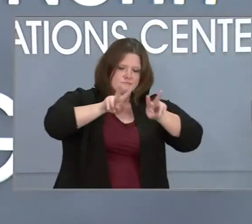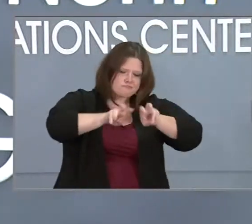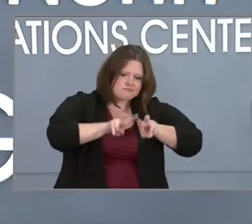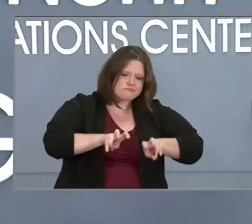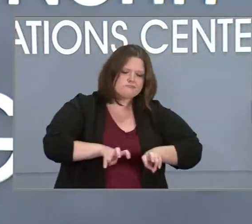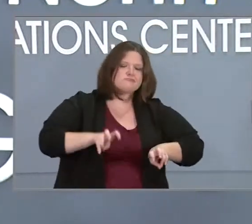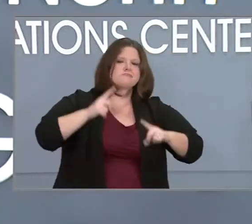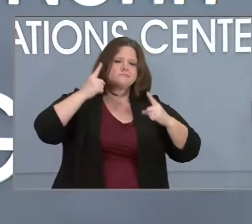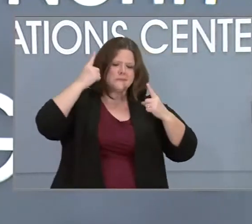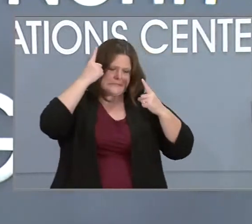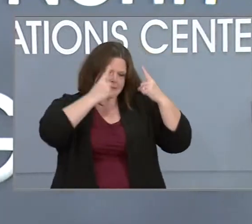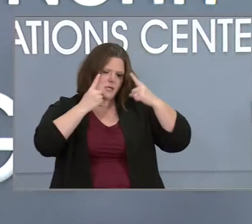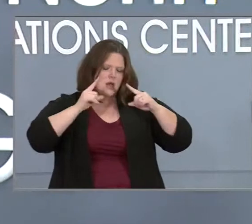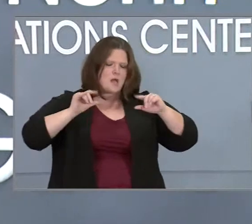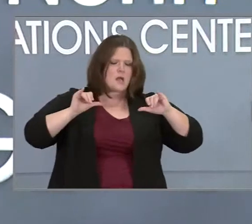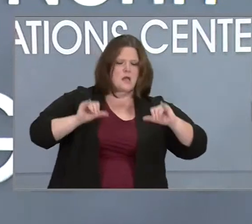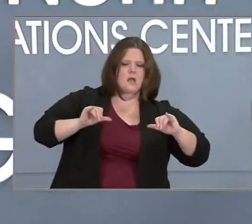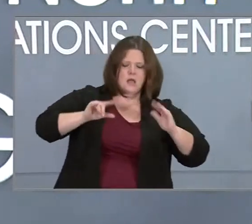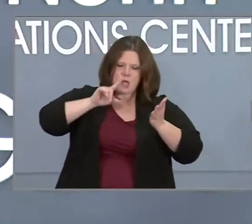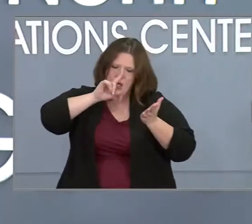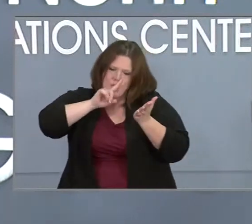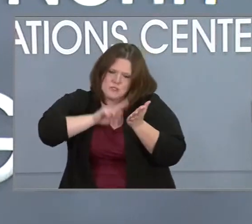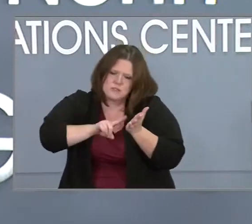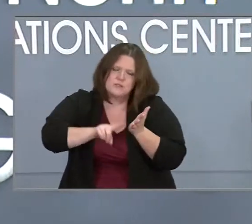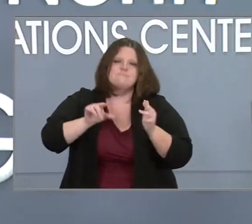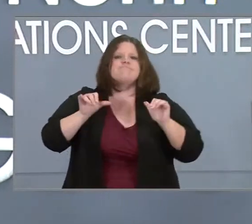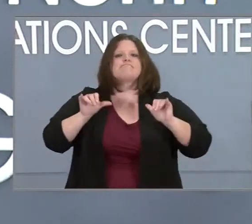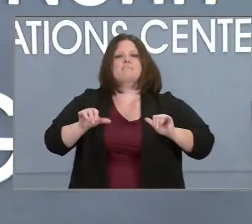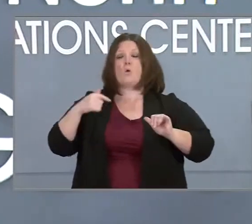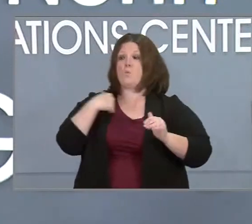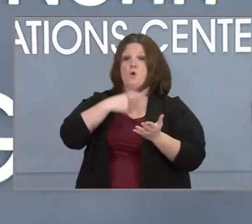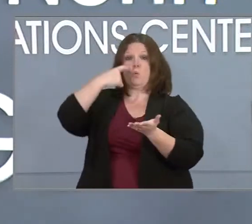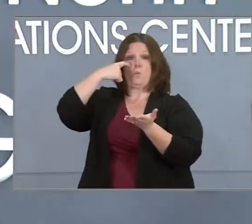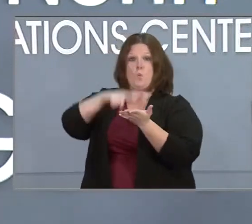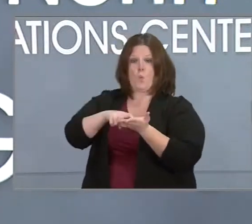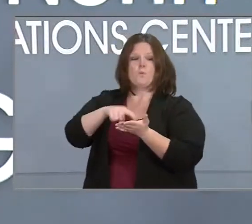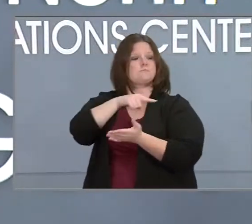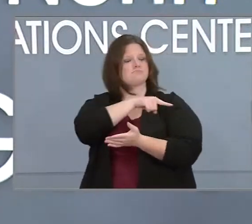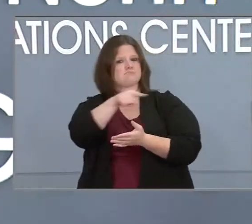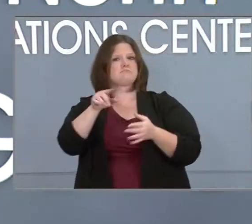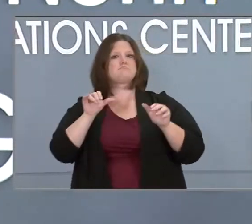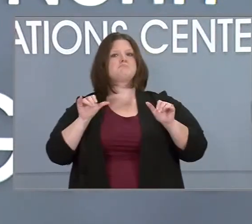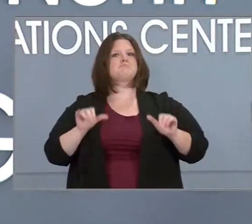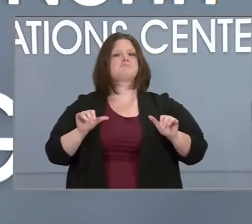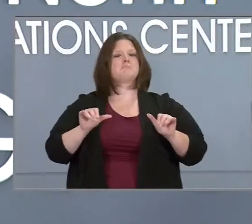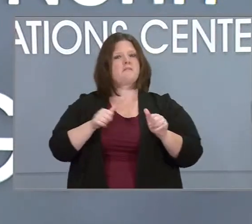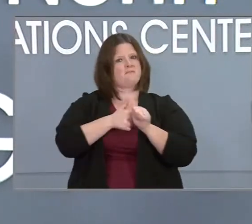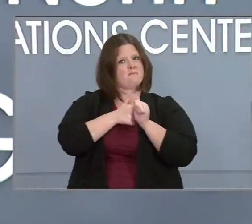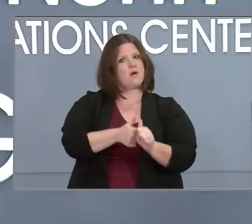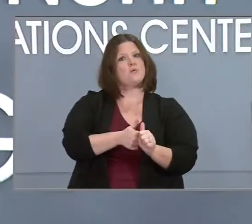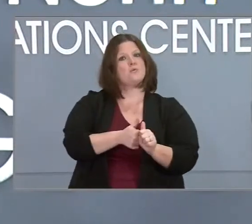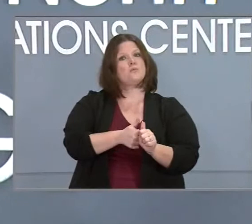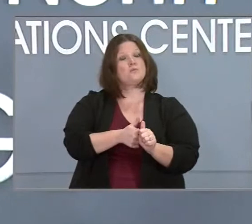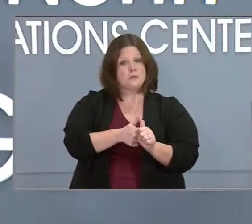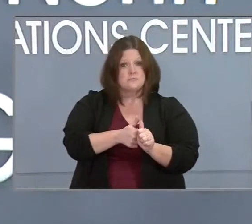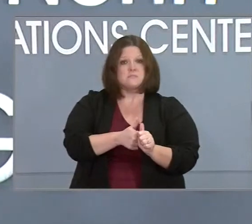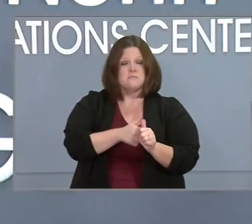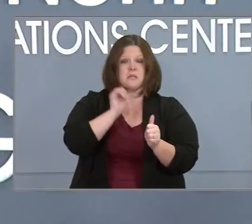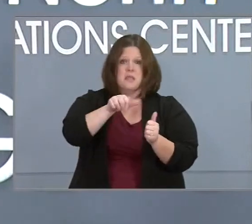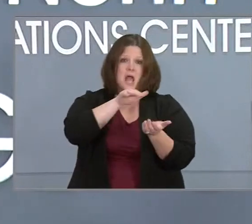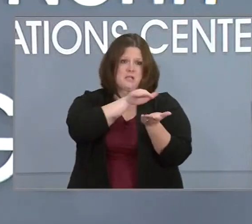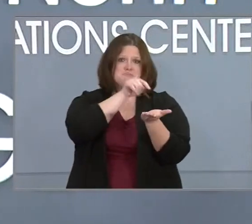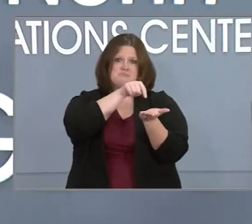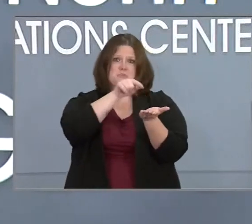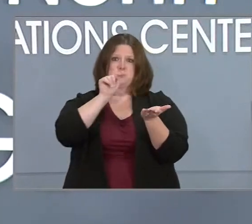seen more effective enforcement of the things that are in the toolkit. So I think